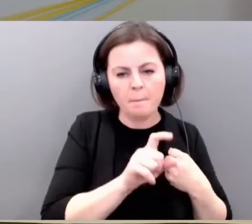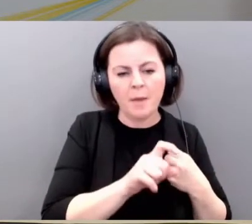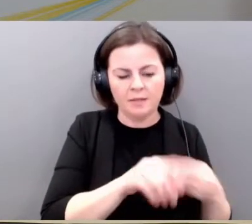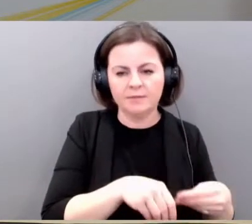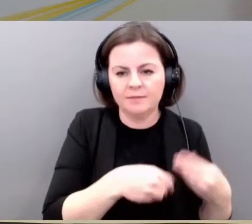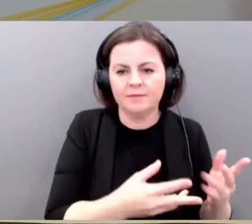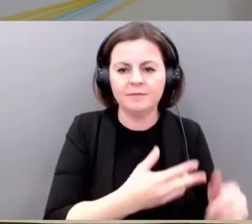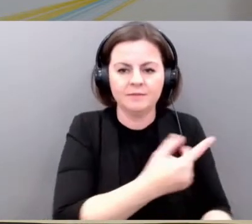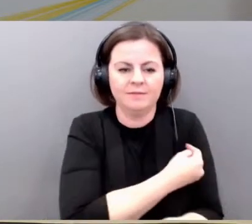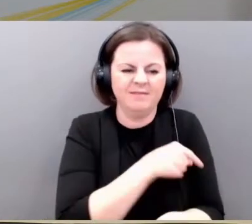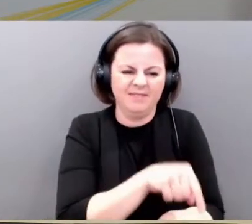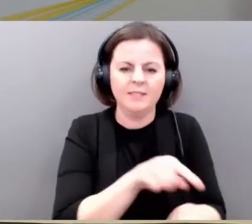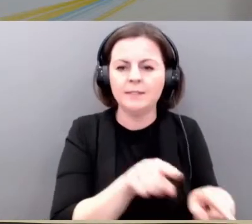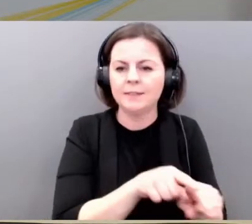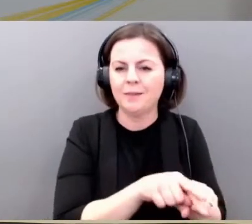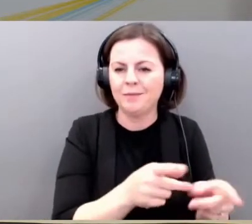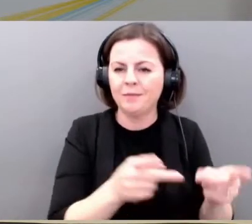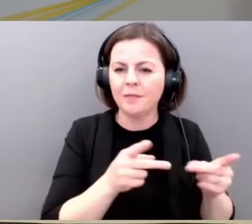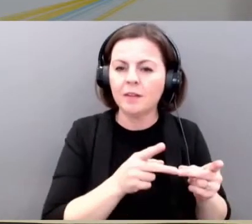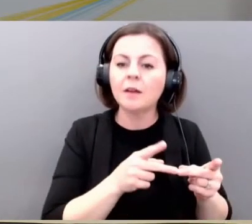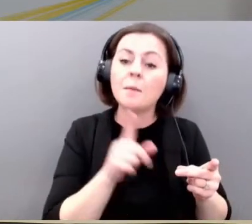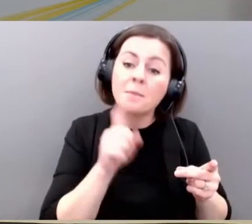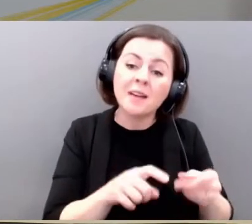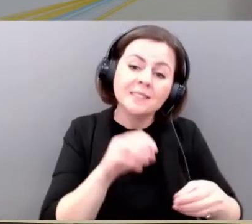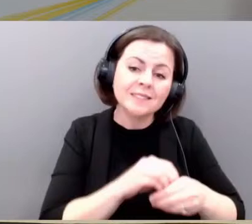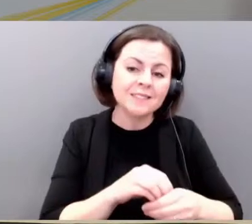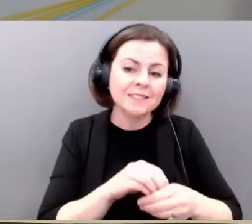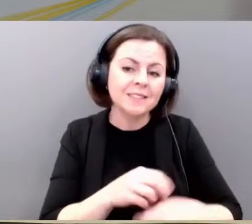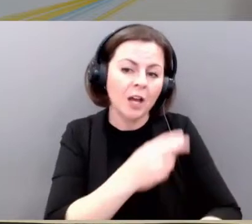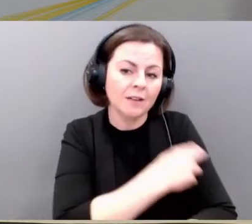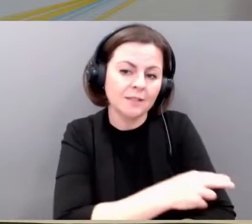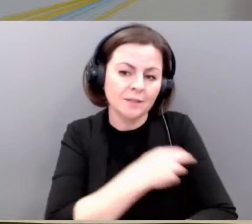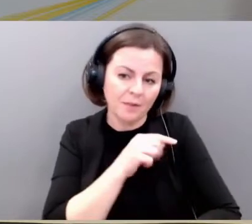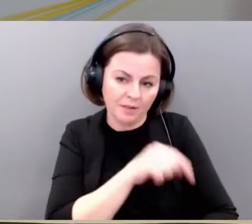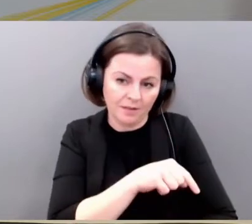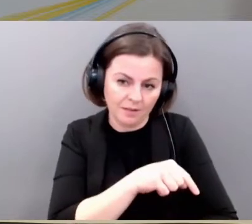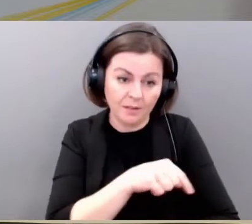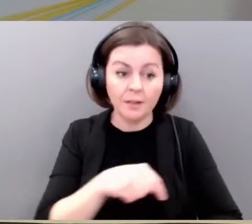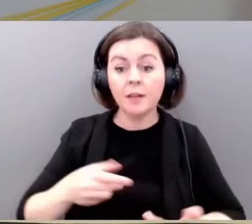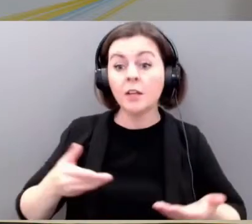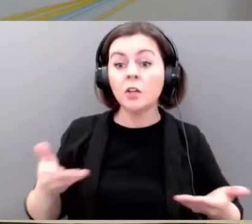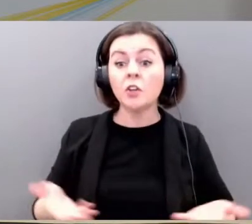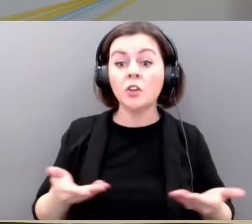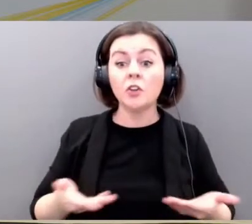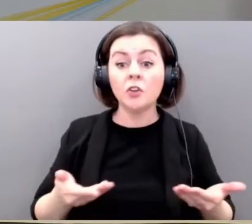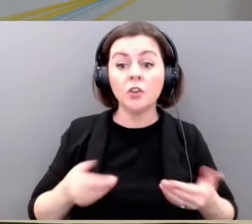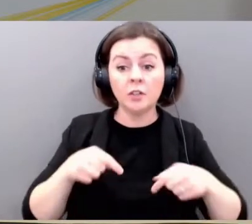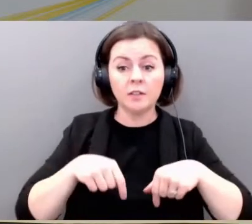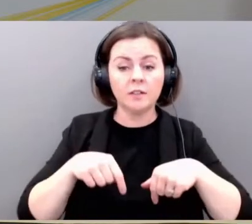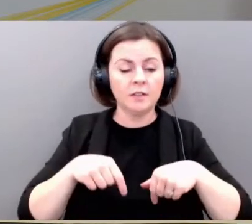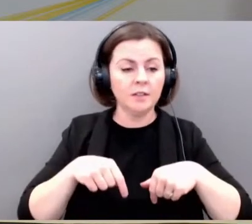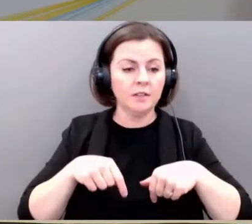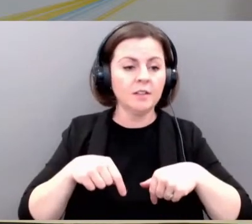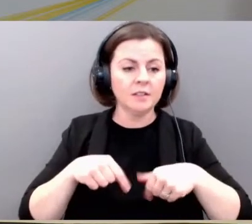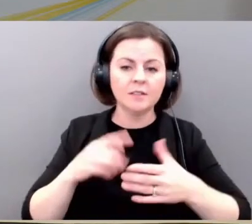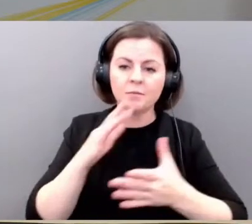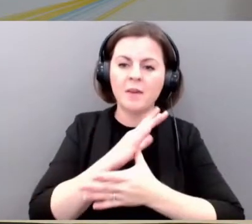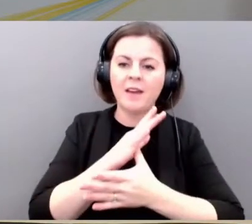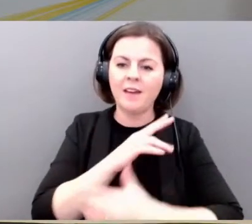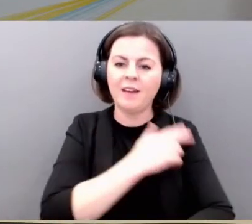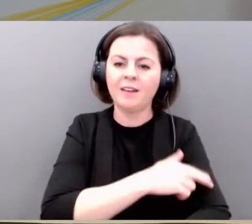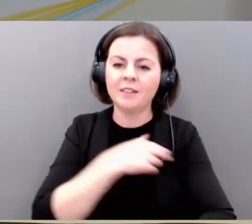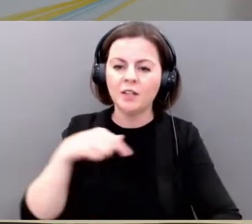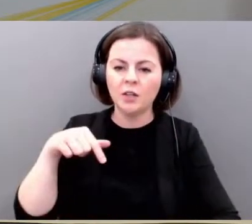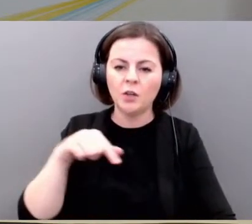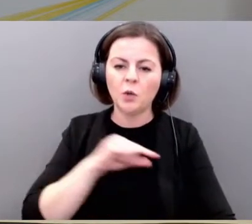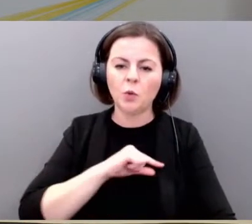administered, and it has to be in a hospital location. So it will be here at our main hospital, the Queen Elizabeth